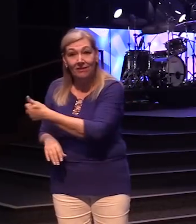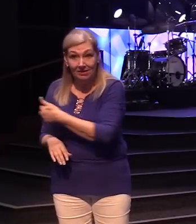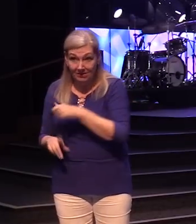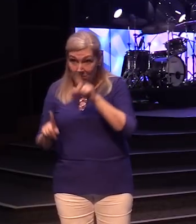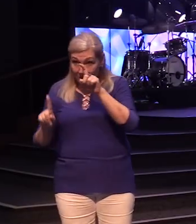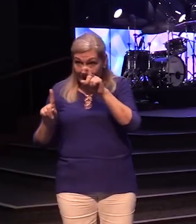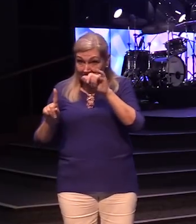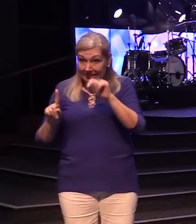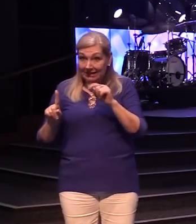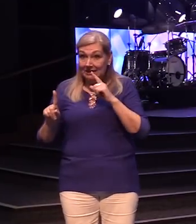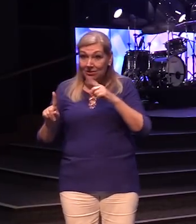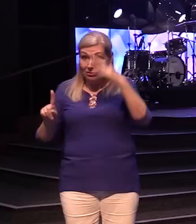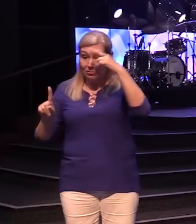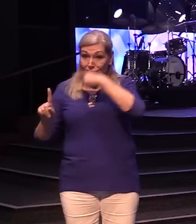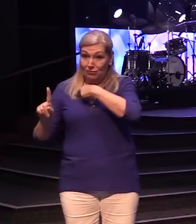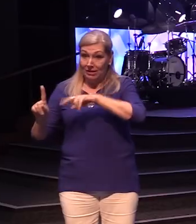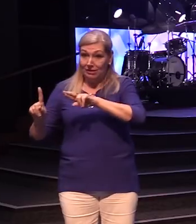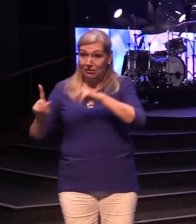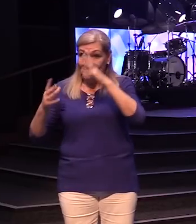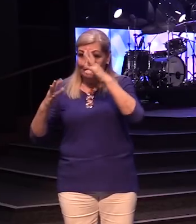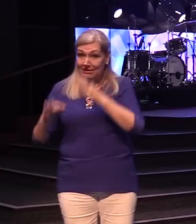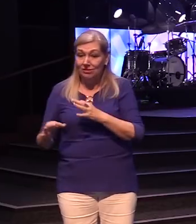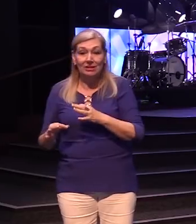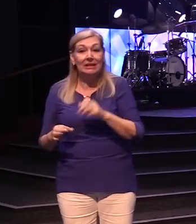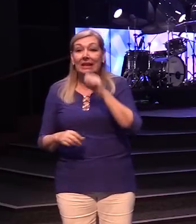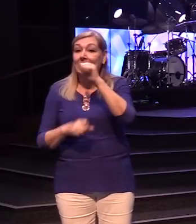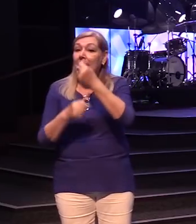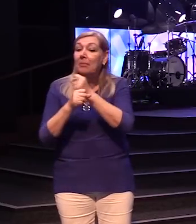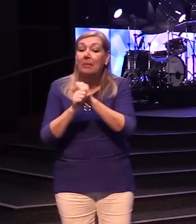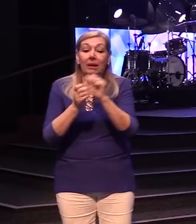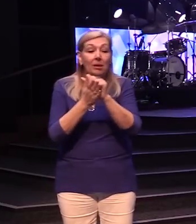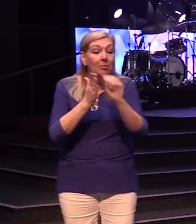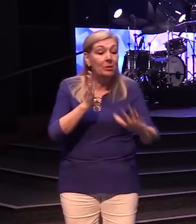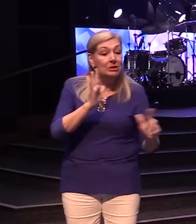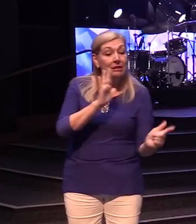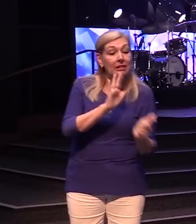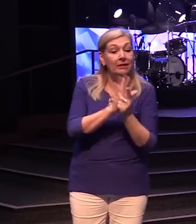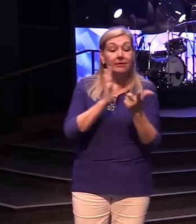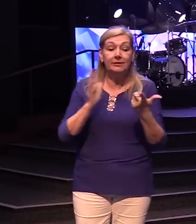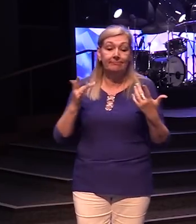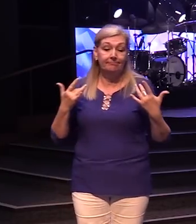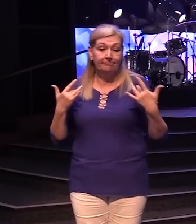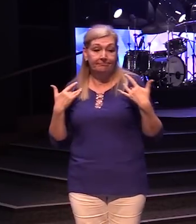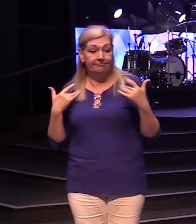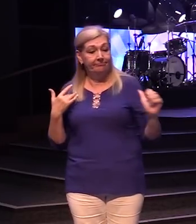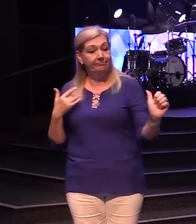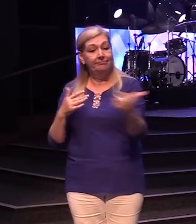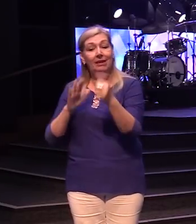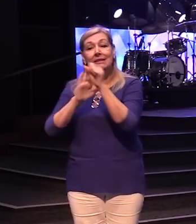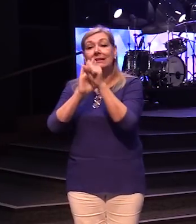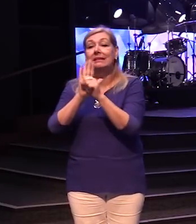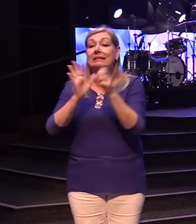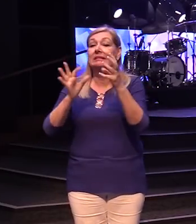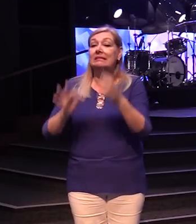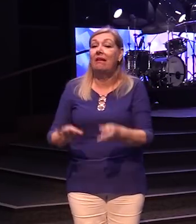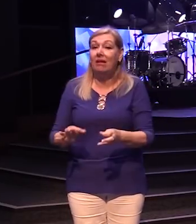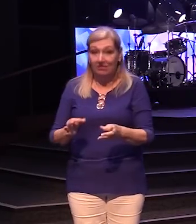decision. It didn't make abortion illegal. It didn't do anything with abortion. It simply